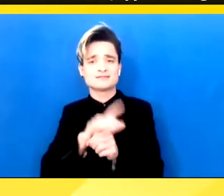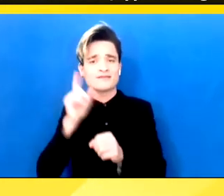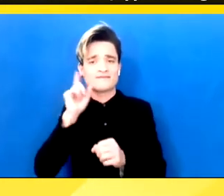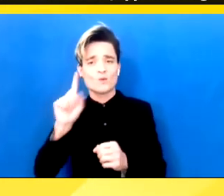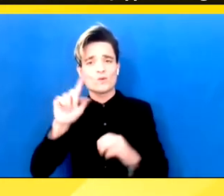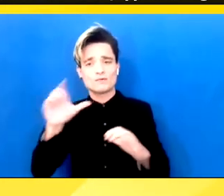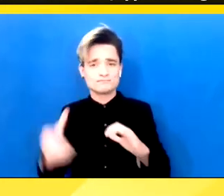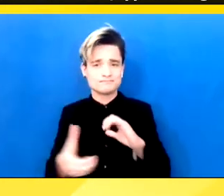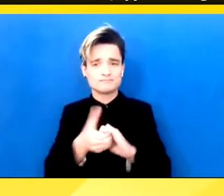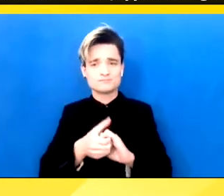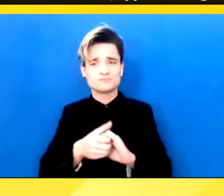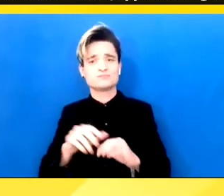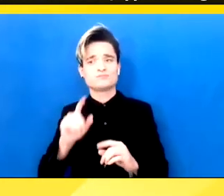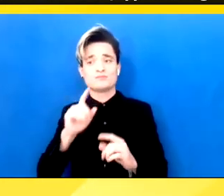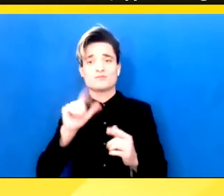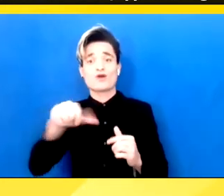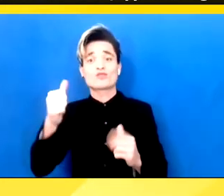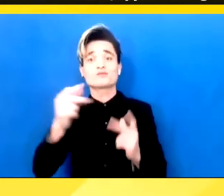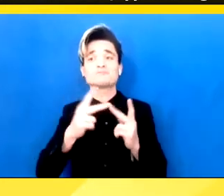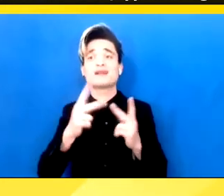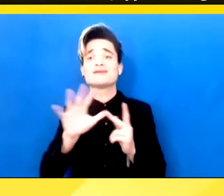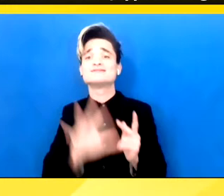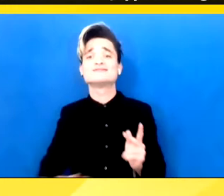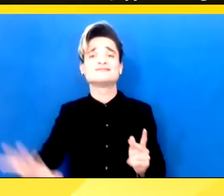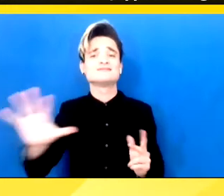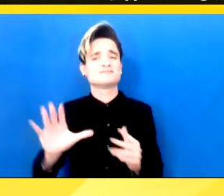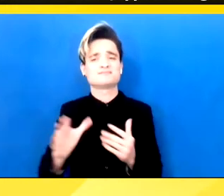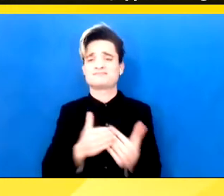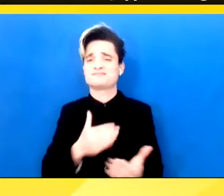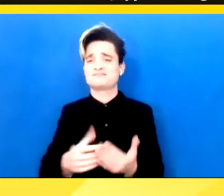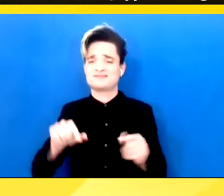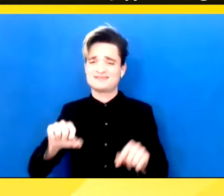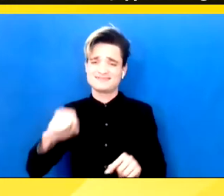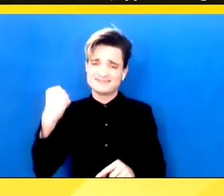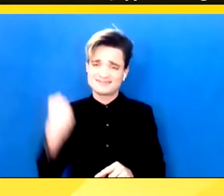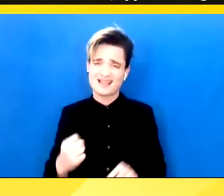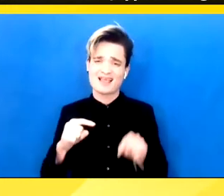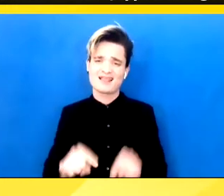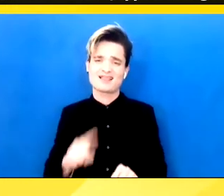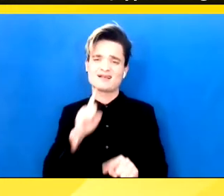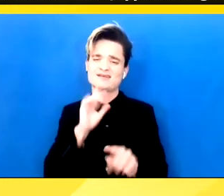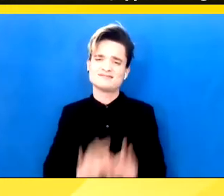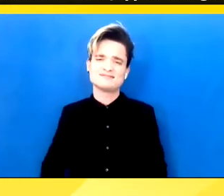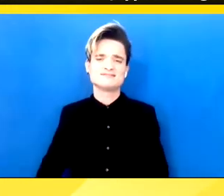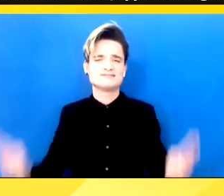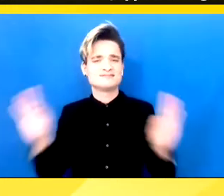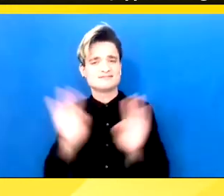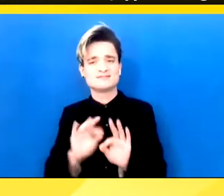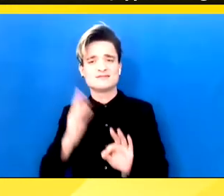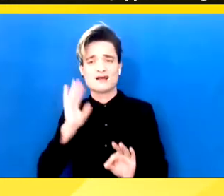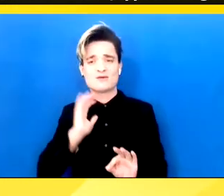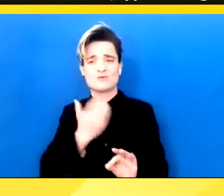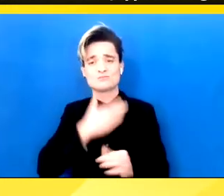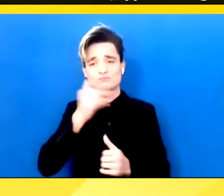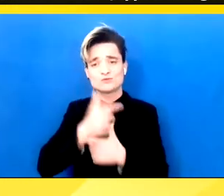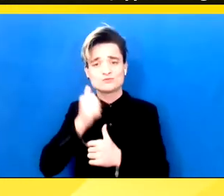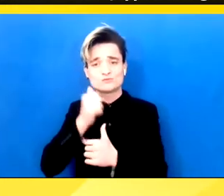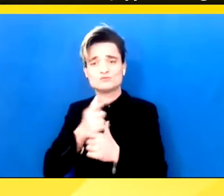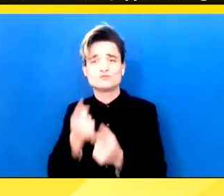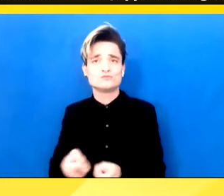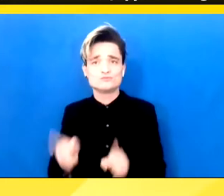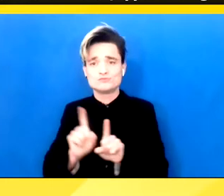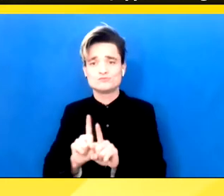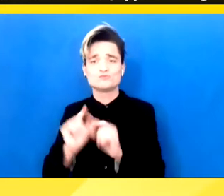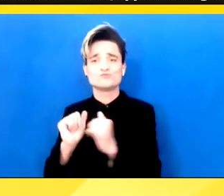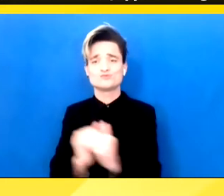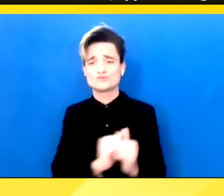there is no better time than standing with our brothers and sisters in unionizing the workers at Amazon.